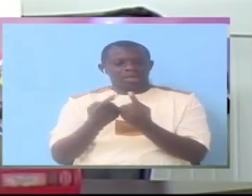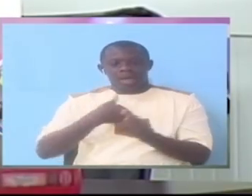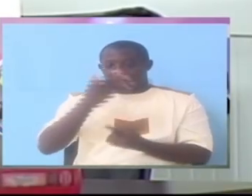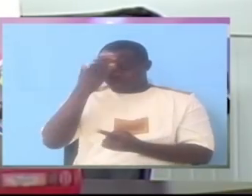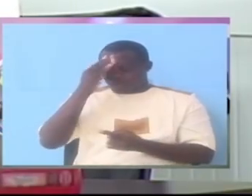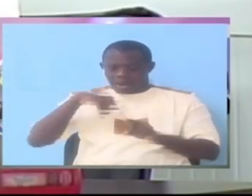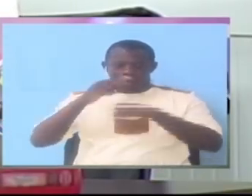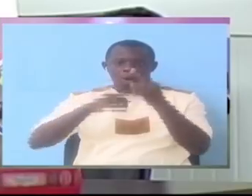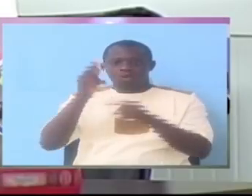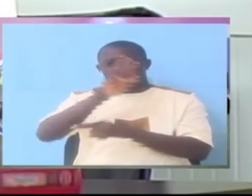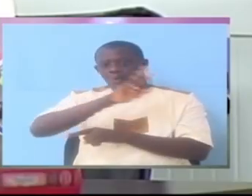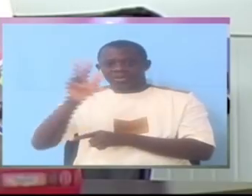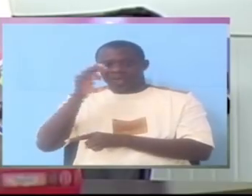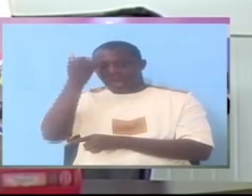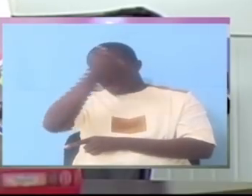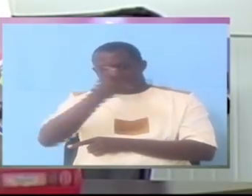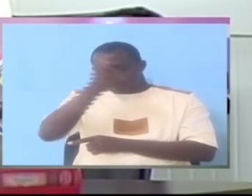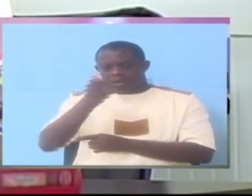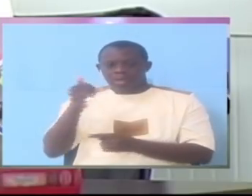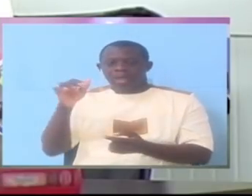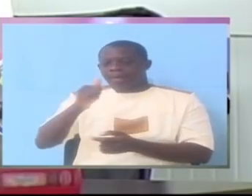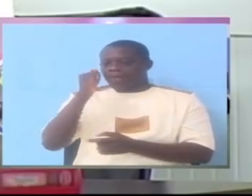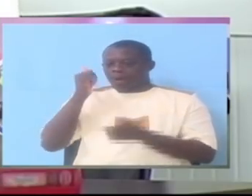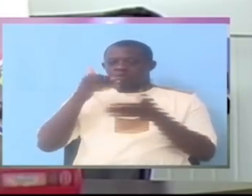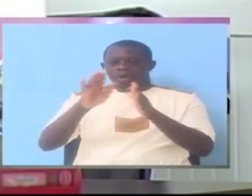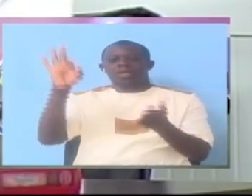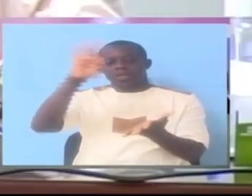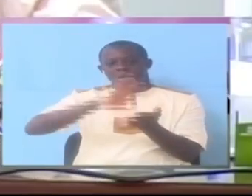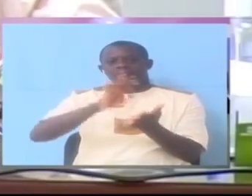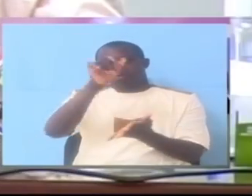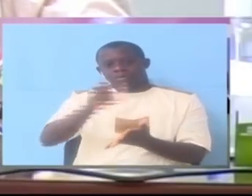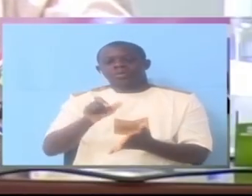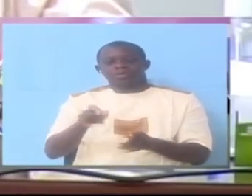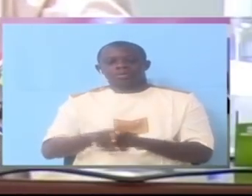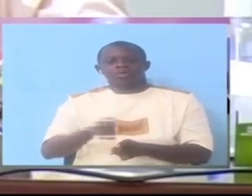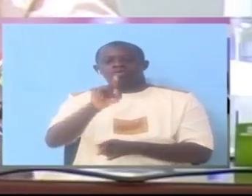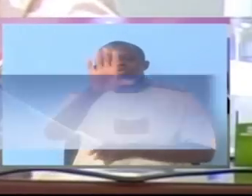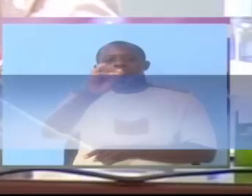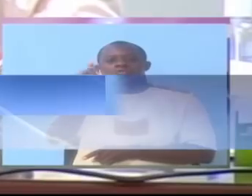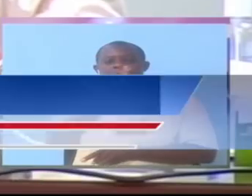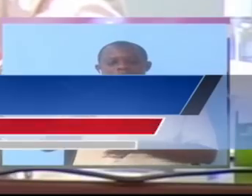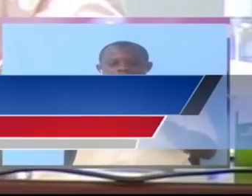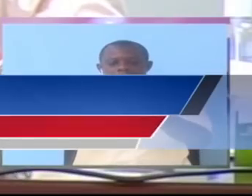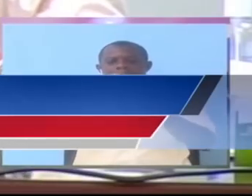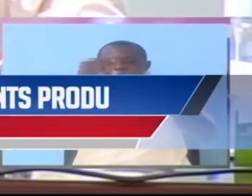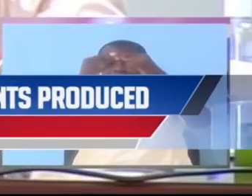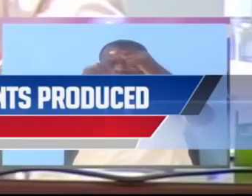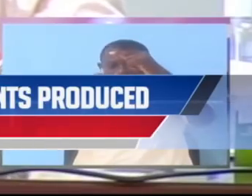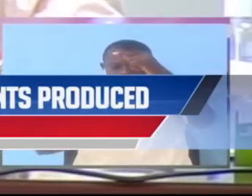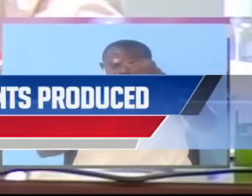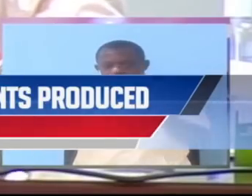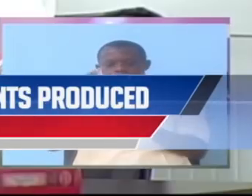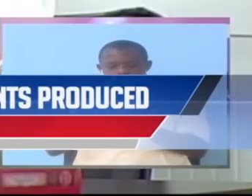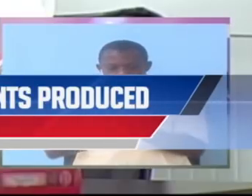15 months and pardoned. His troubles did not end there. Ngorseka said he was again arrested and implicated